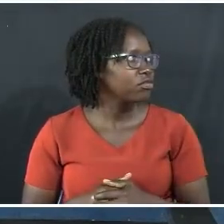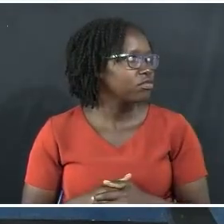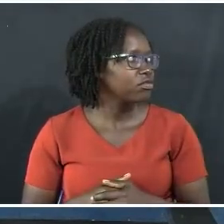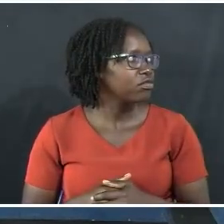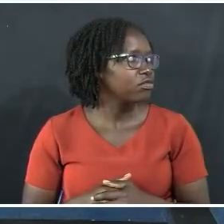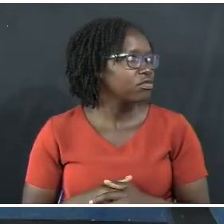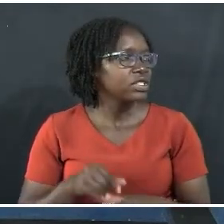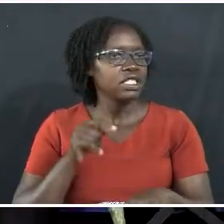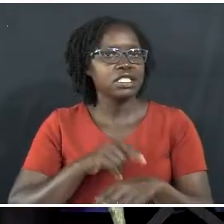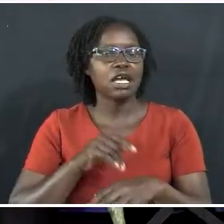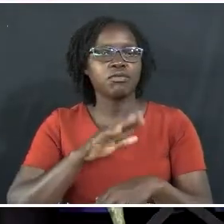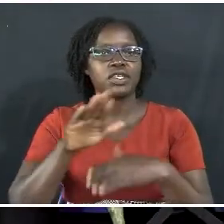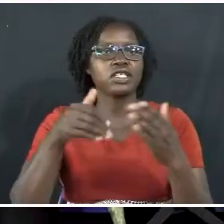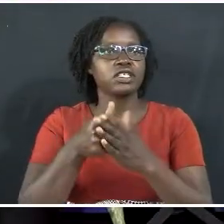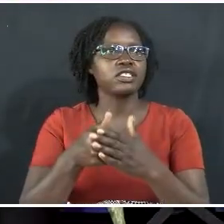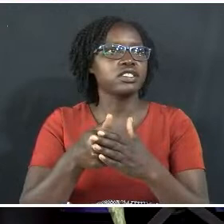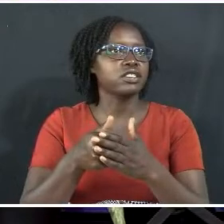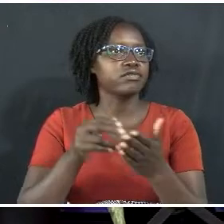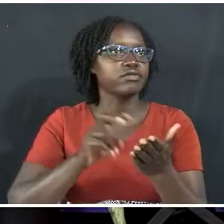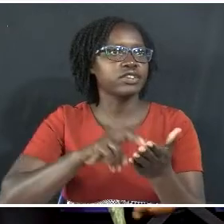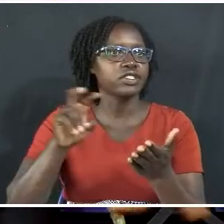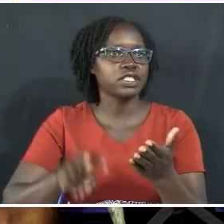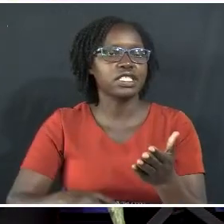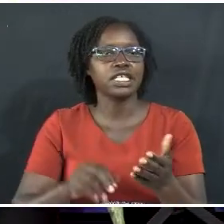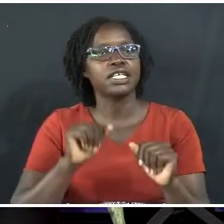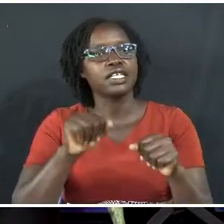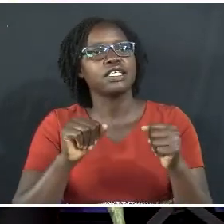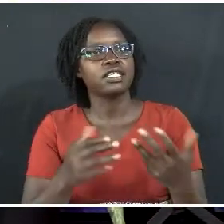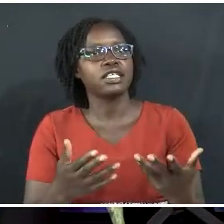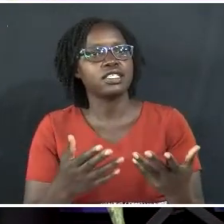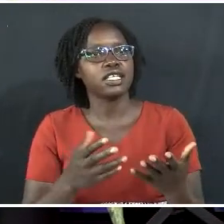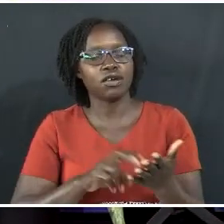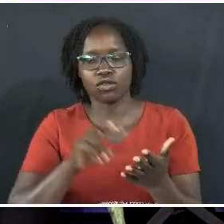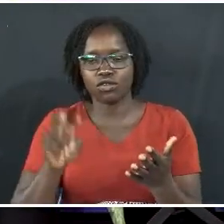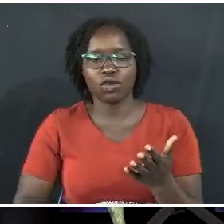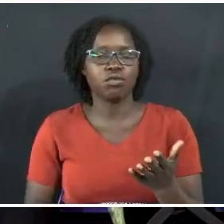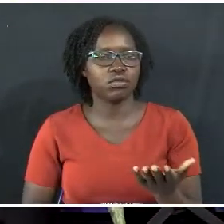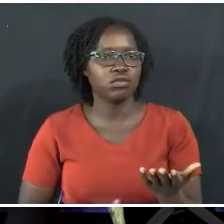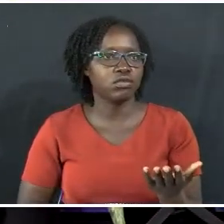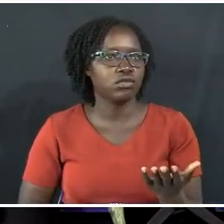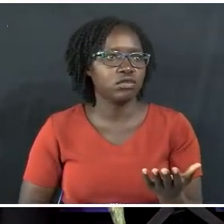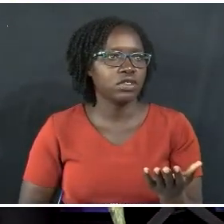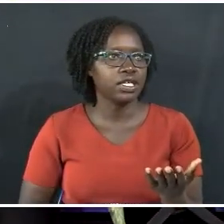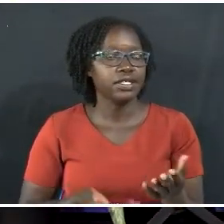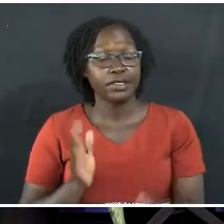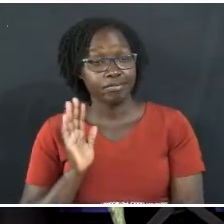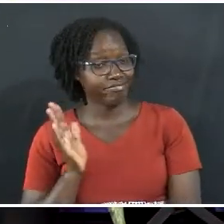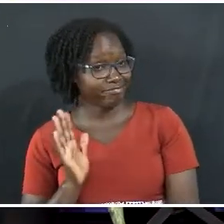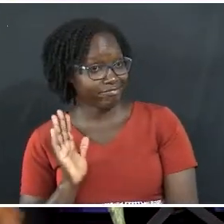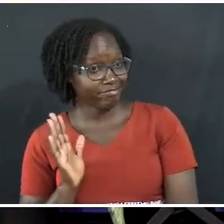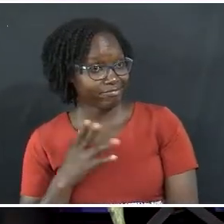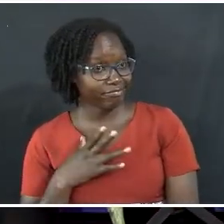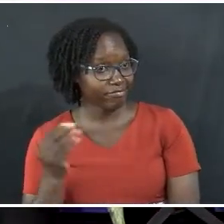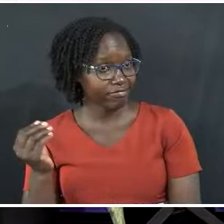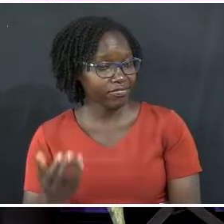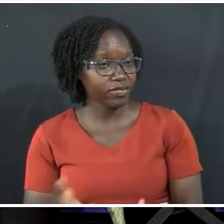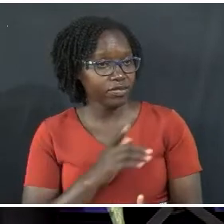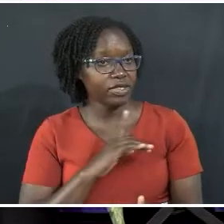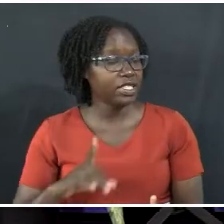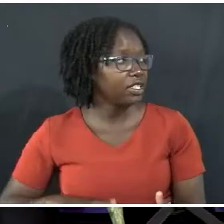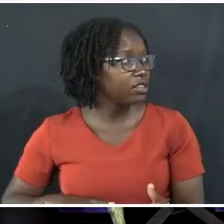When they get to a point, they say, yes, I want to come down here. Bye-bye. May the